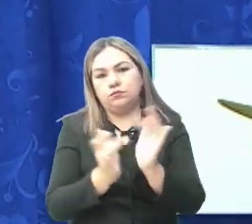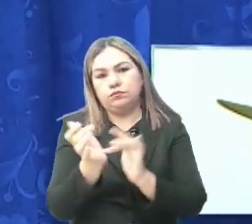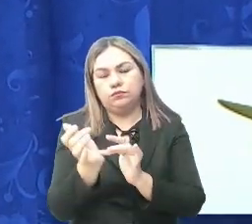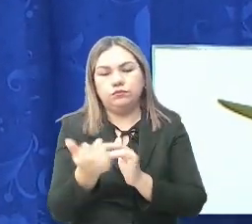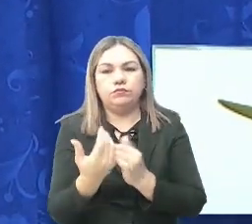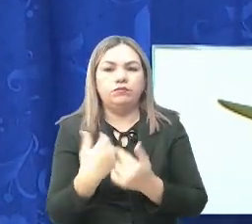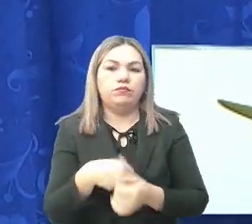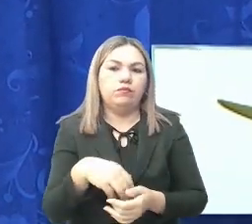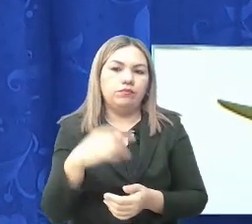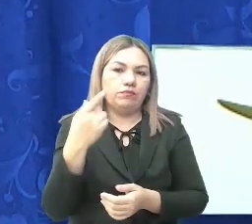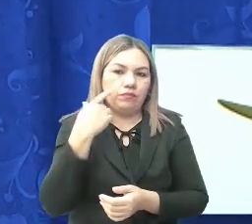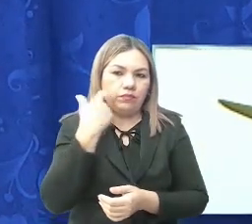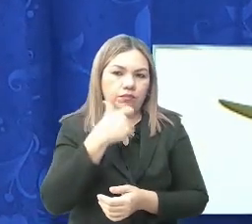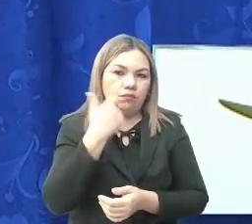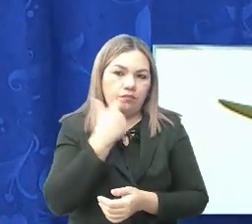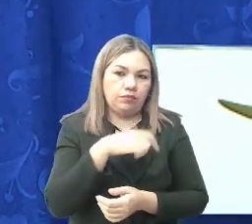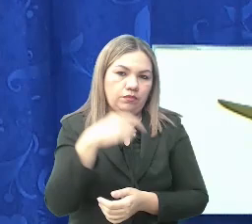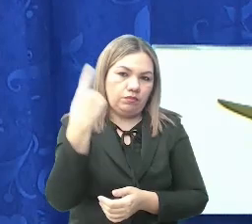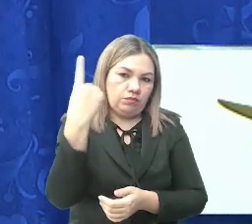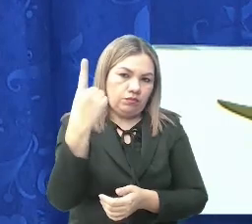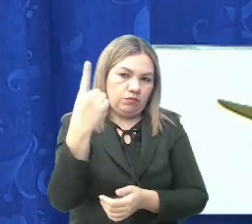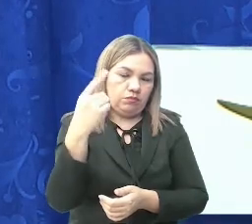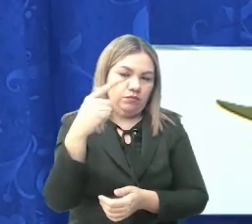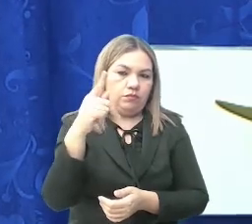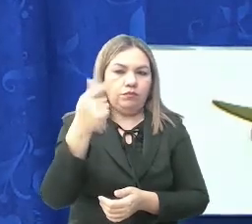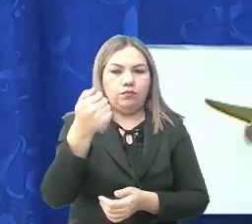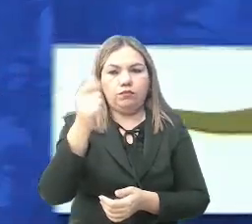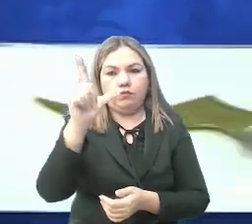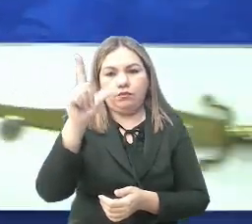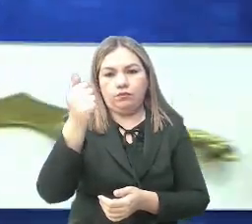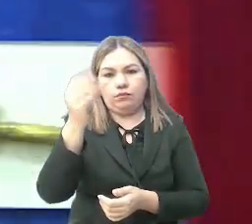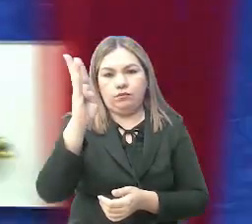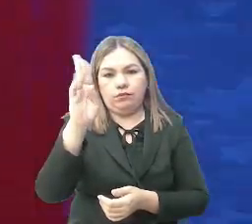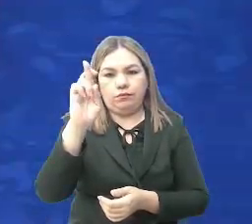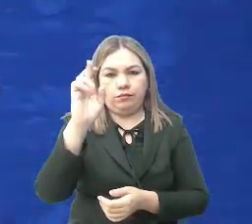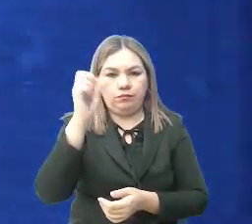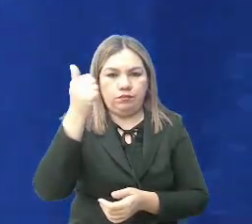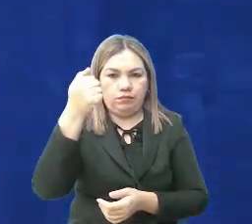We need a word. Repeat. We need a word.